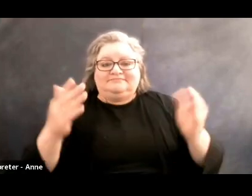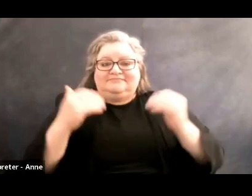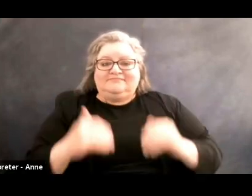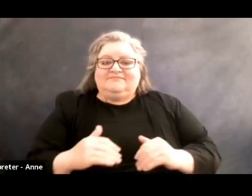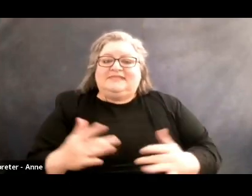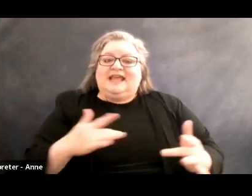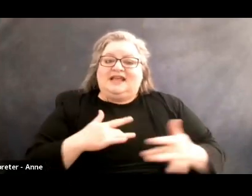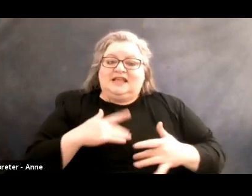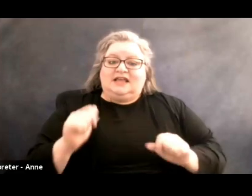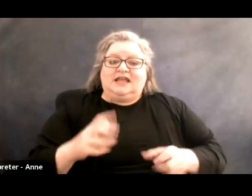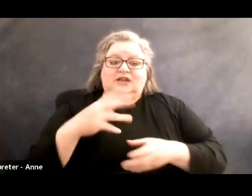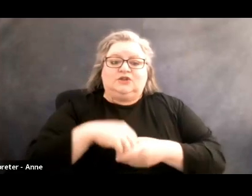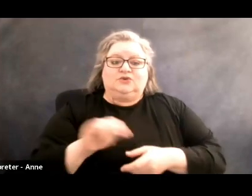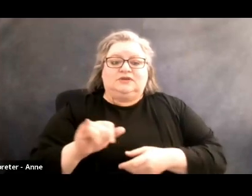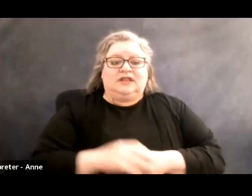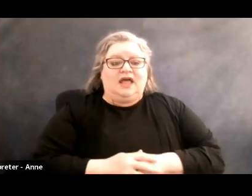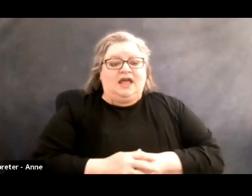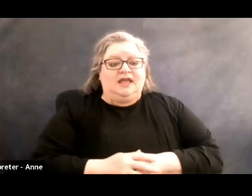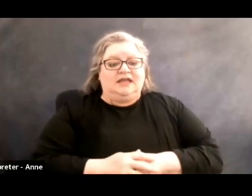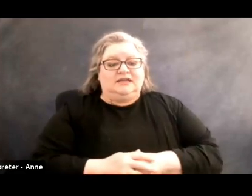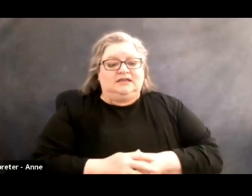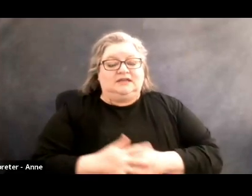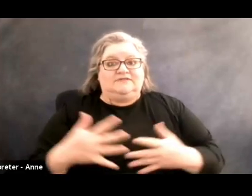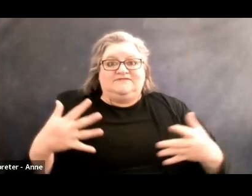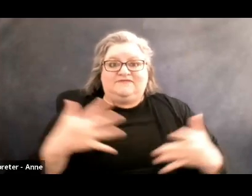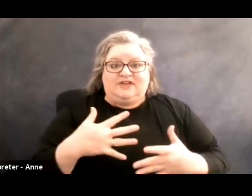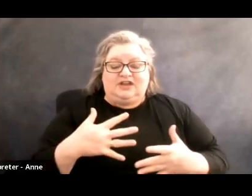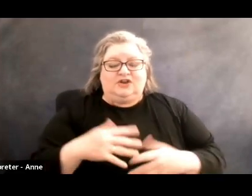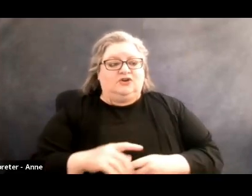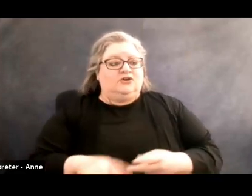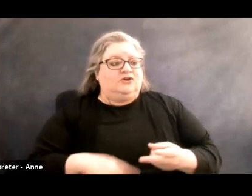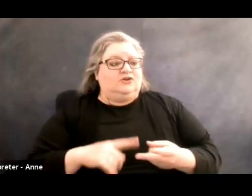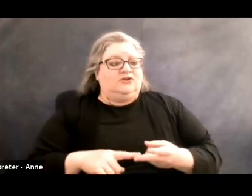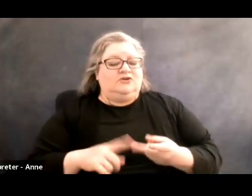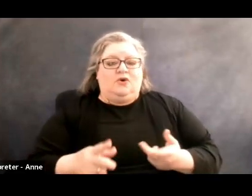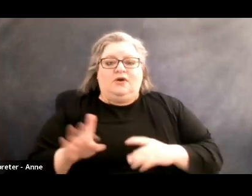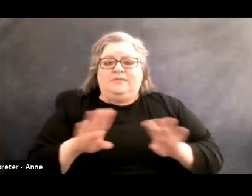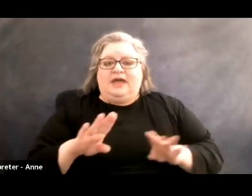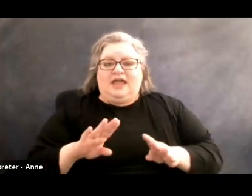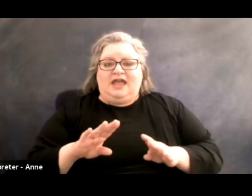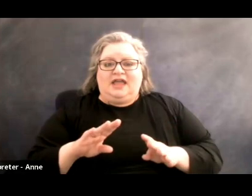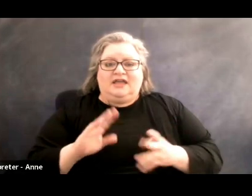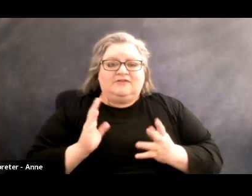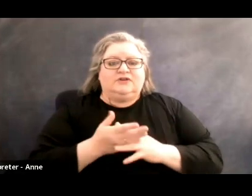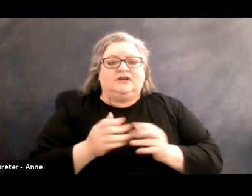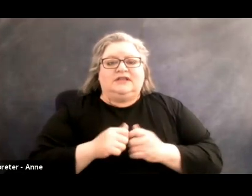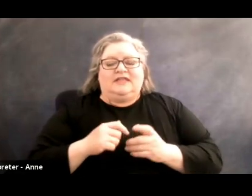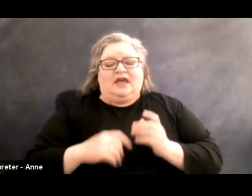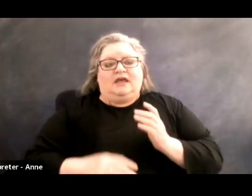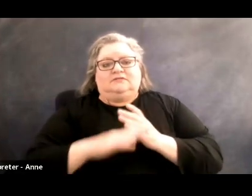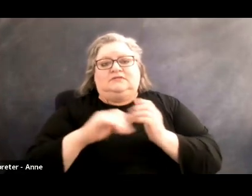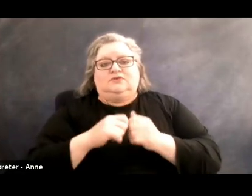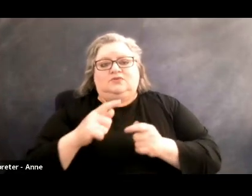disorders can include symptoms such as excessive fear or behavioral disturbances. They can interfere with your daily